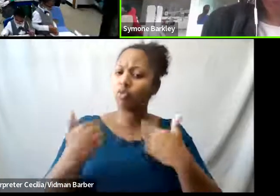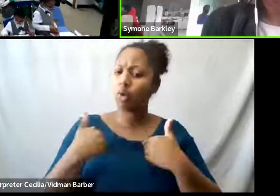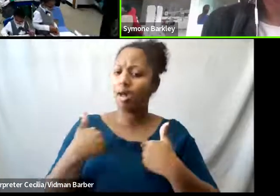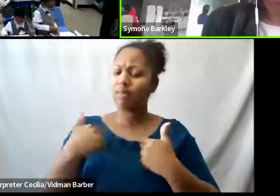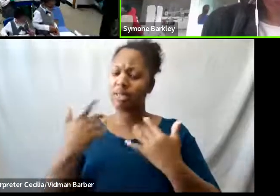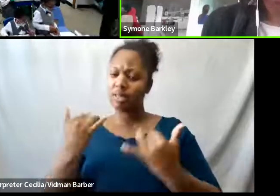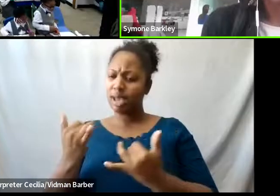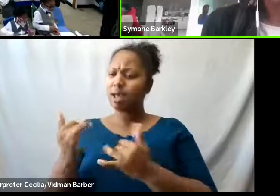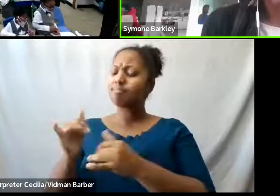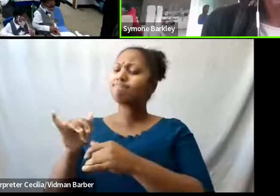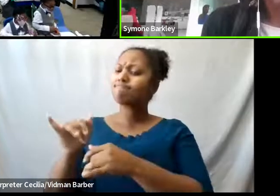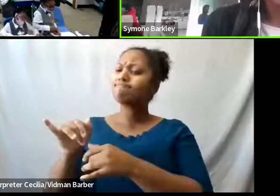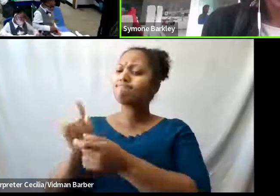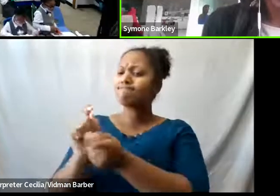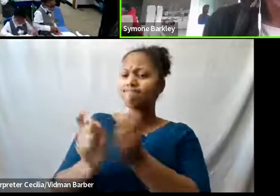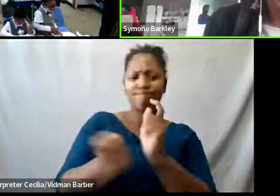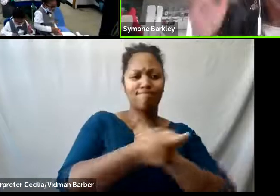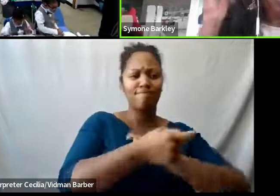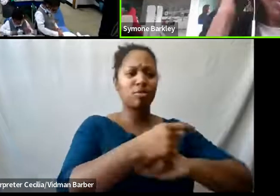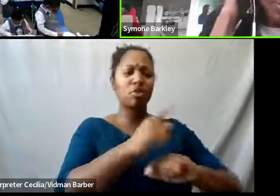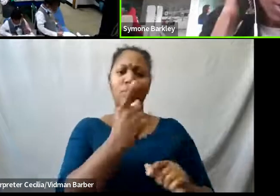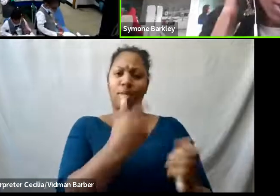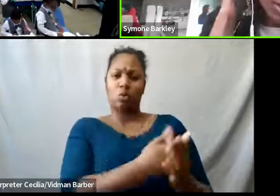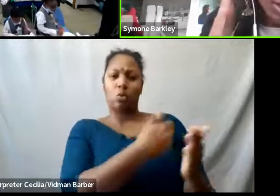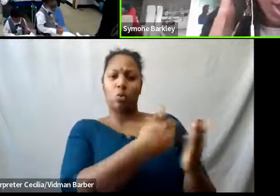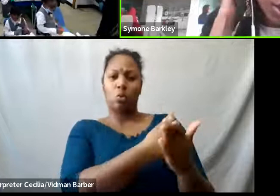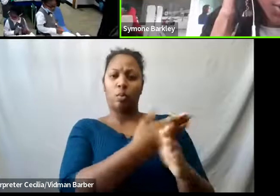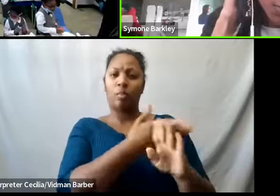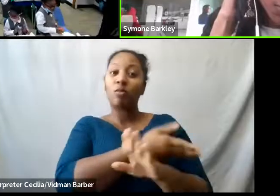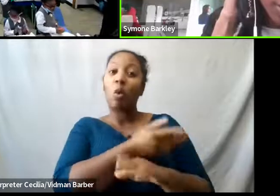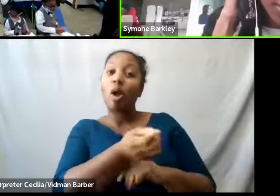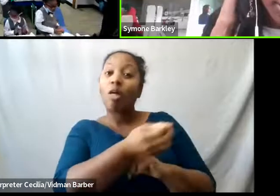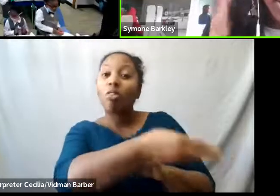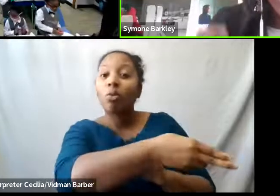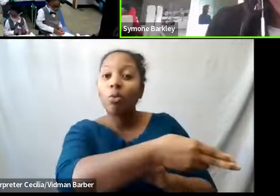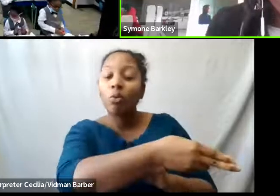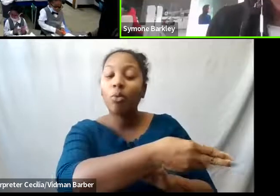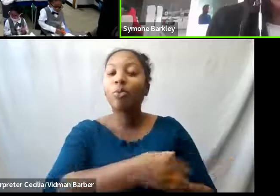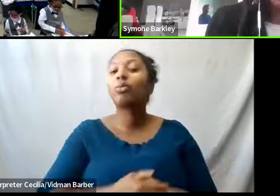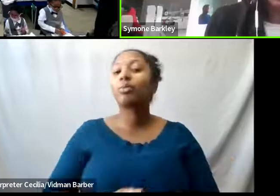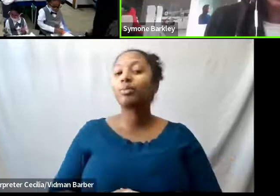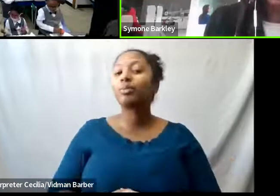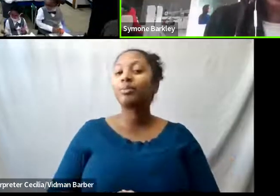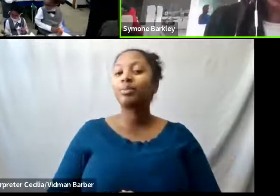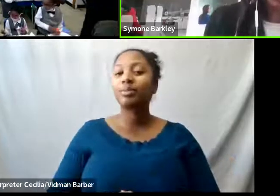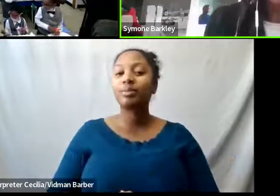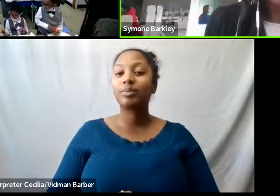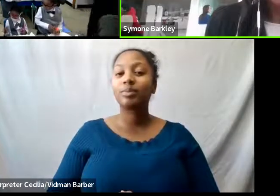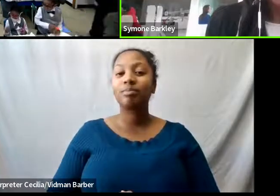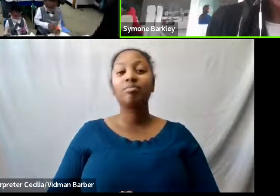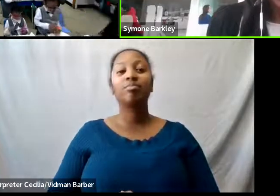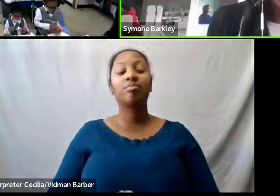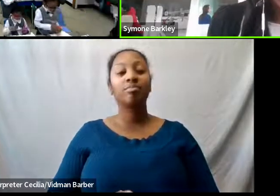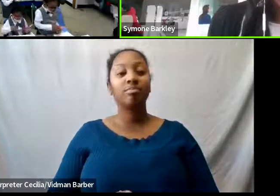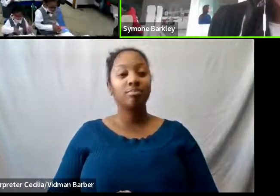before we let go of it and put it in the trash. So does everyone have their sleeves cut